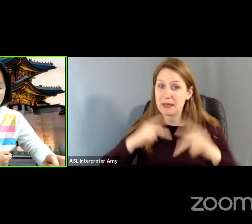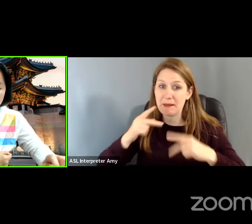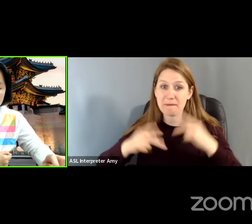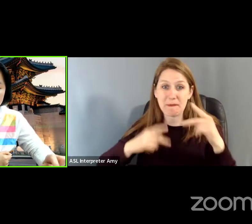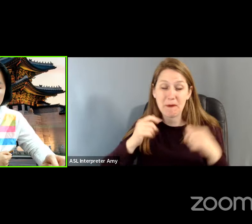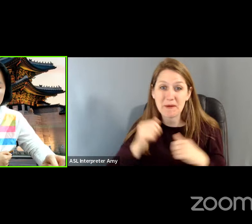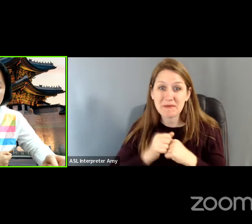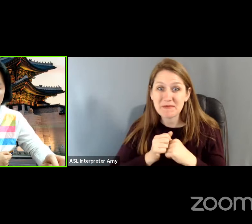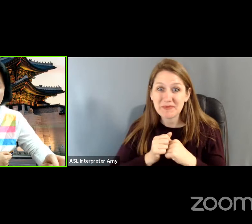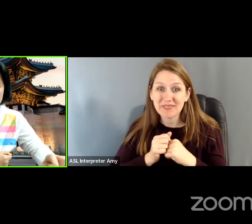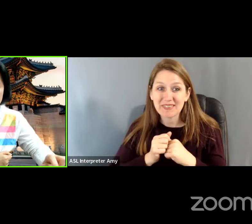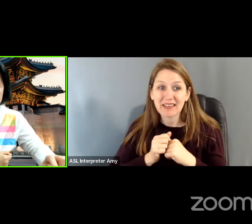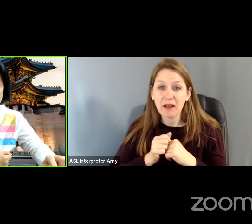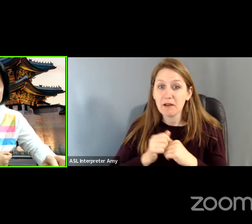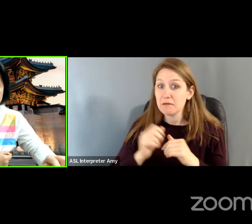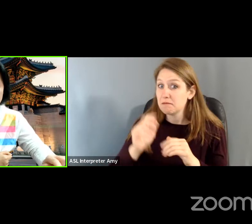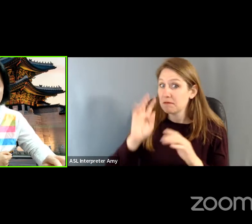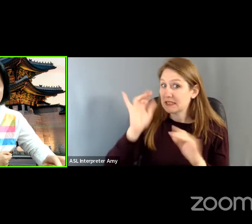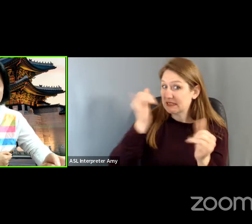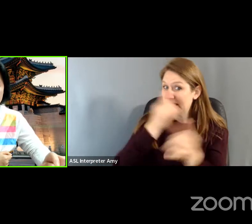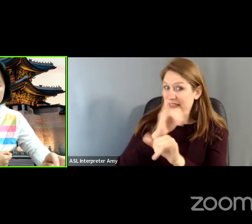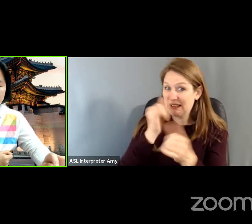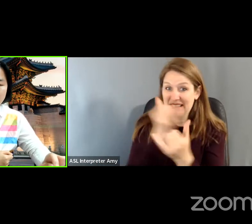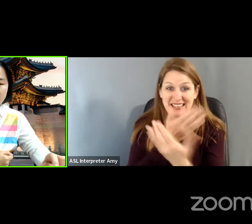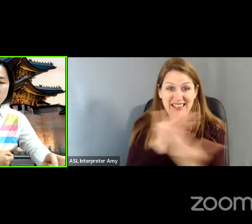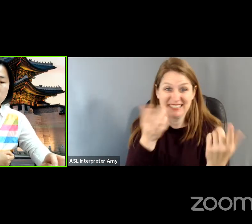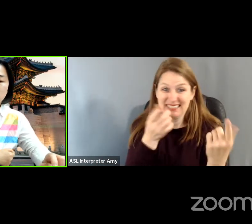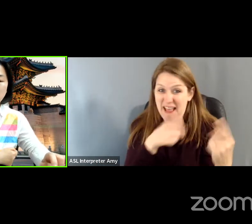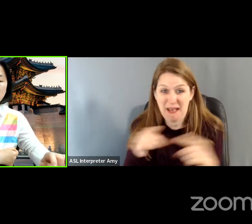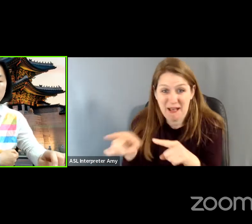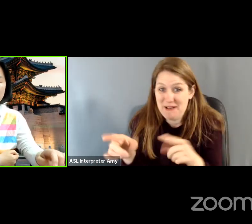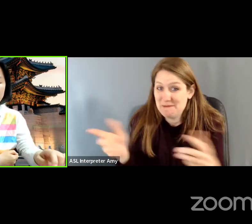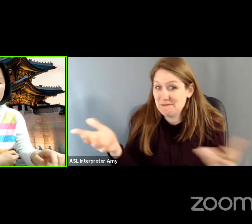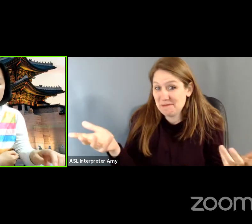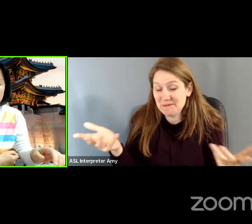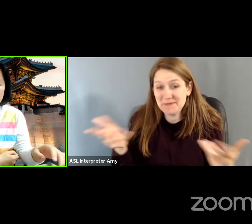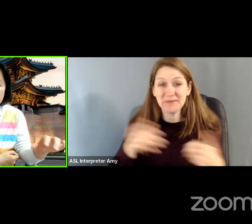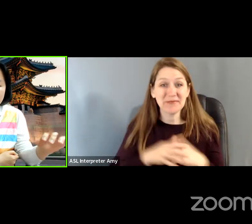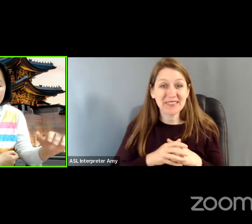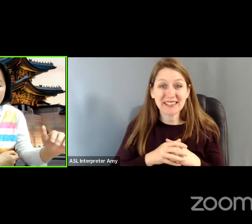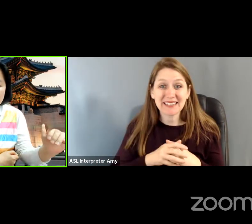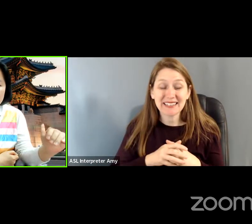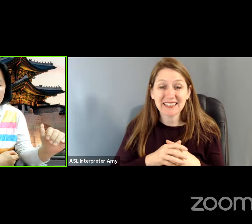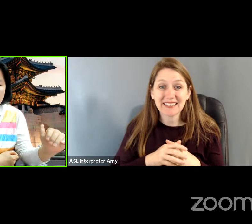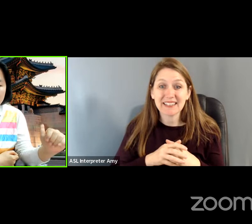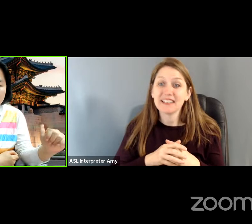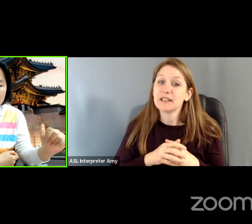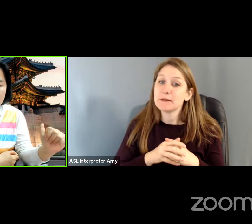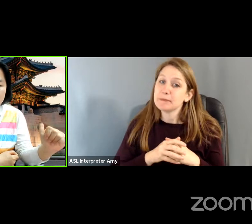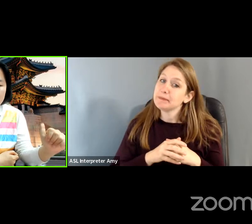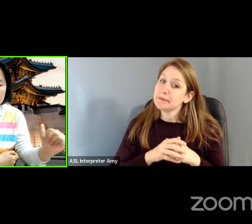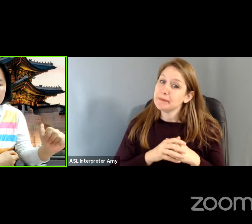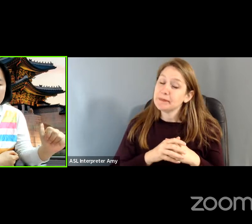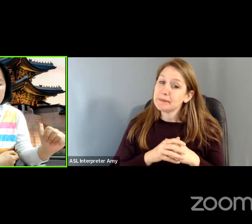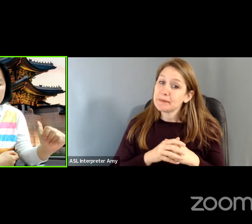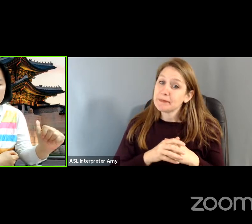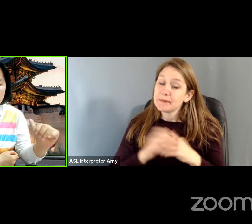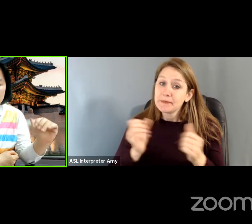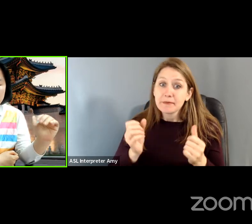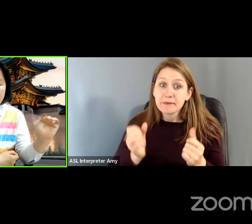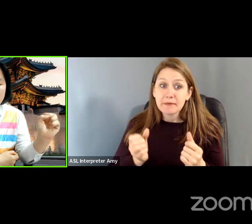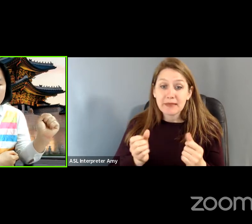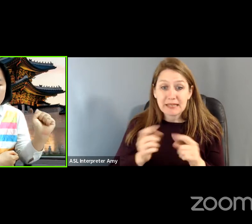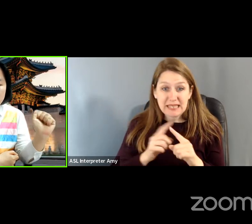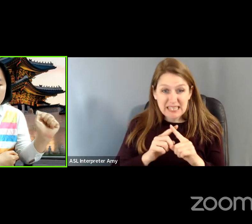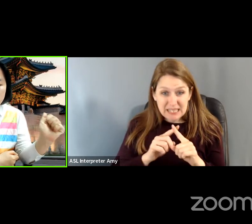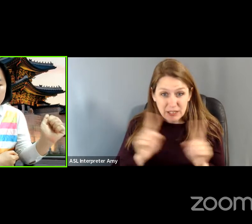anything illogical can happen. As you know, There aren't many differences